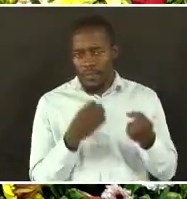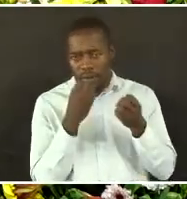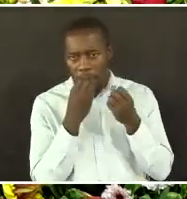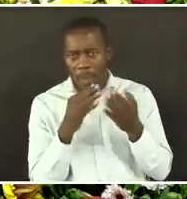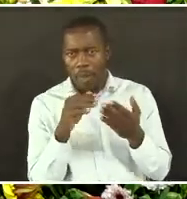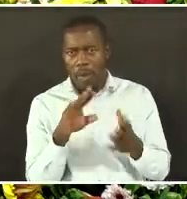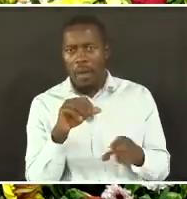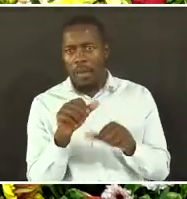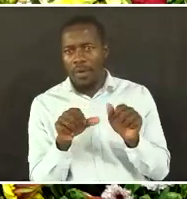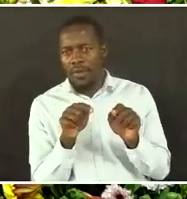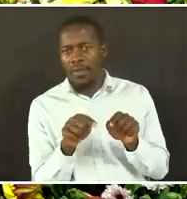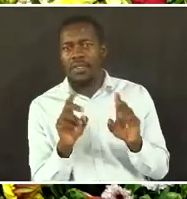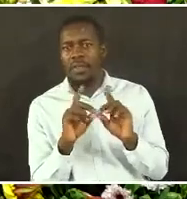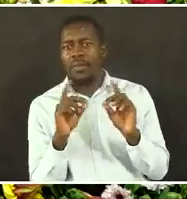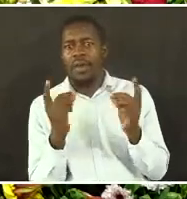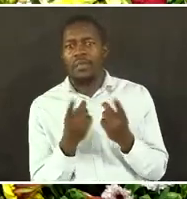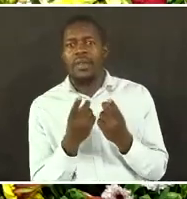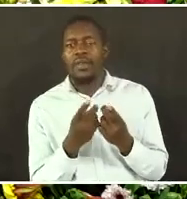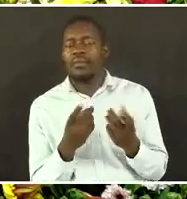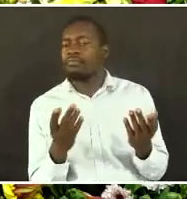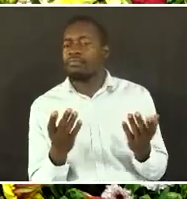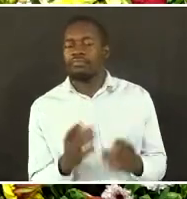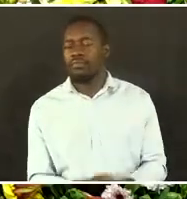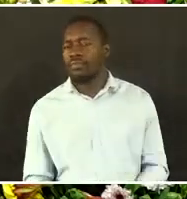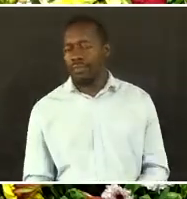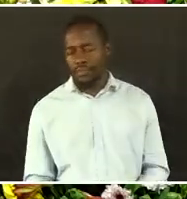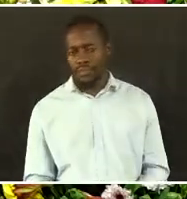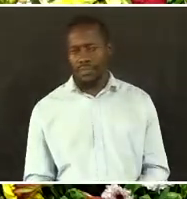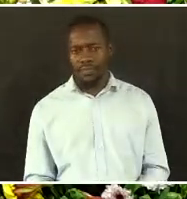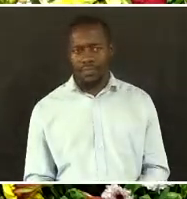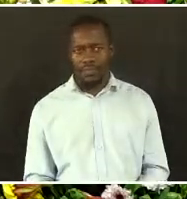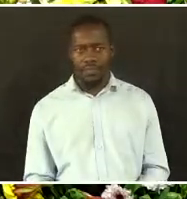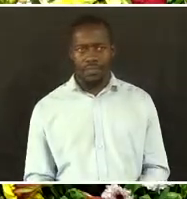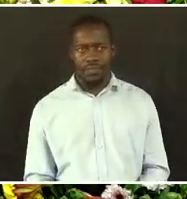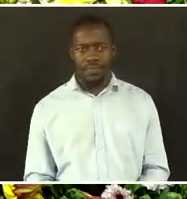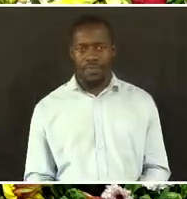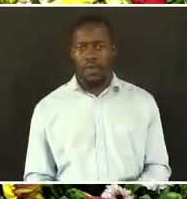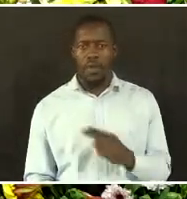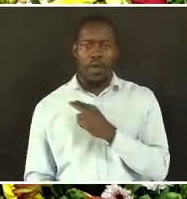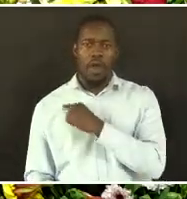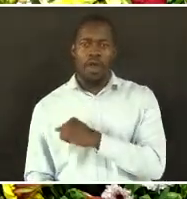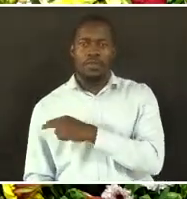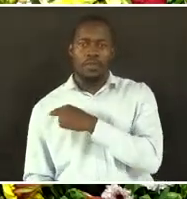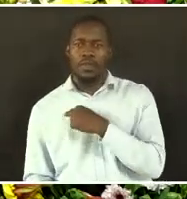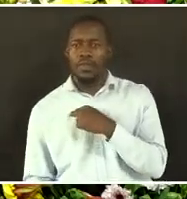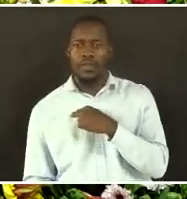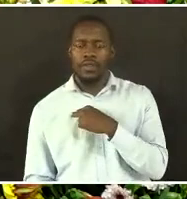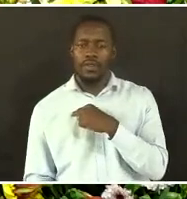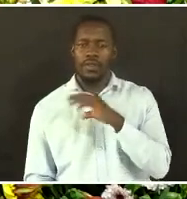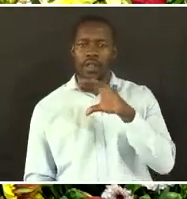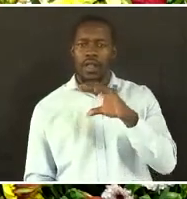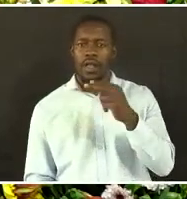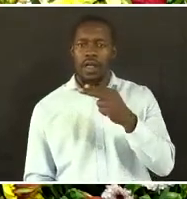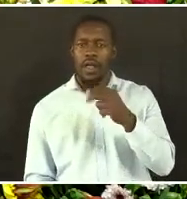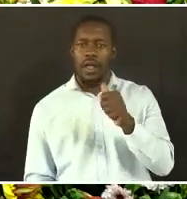about? How can we really talk? When you're talking about hospital chaplaincy, what are we really saying